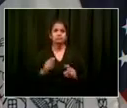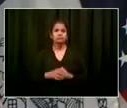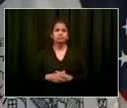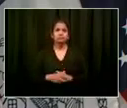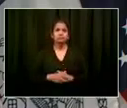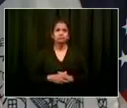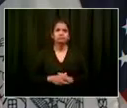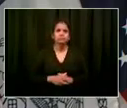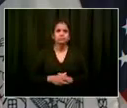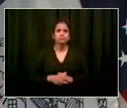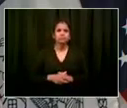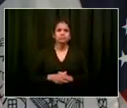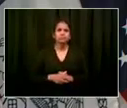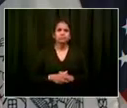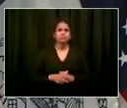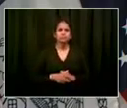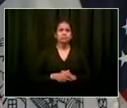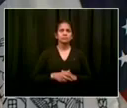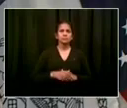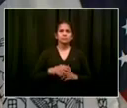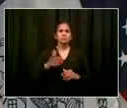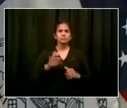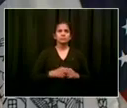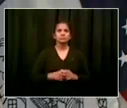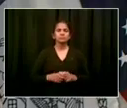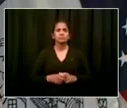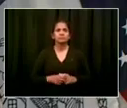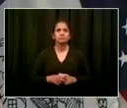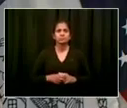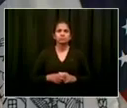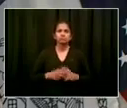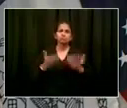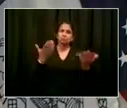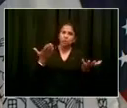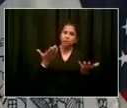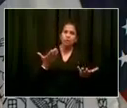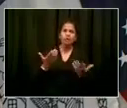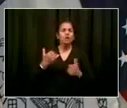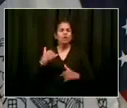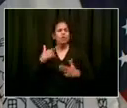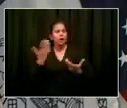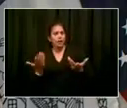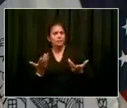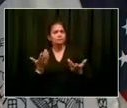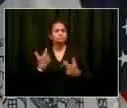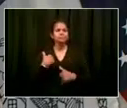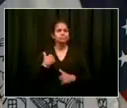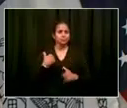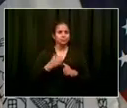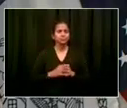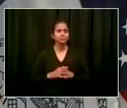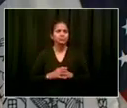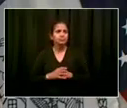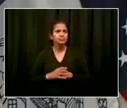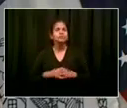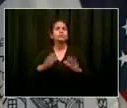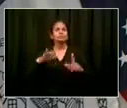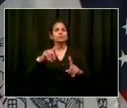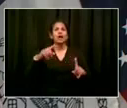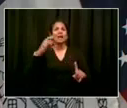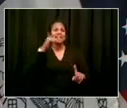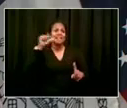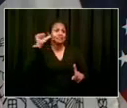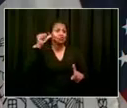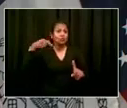things played out yesterday that when you made your remarks yesterday morning that it